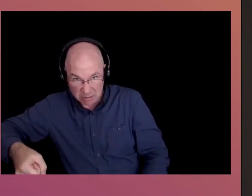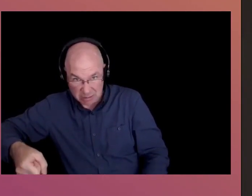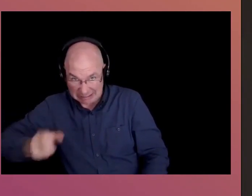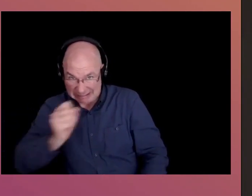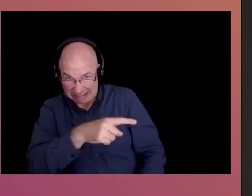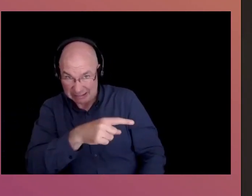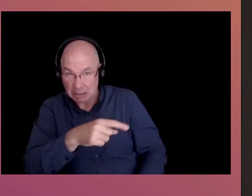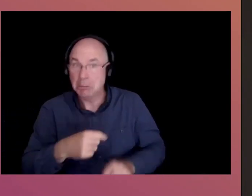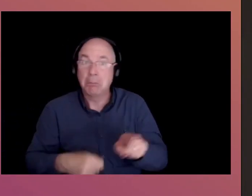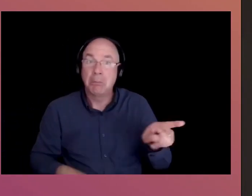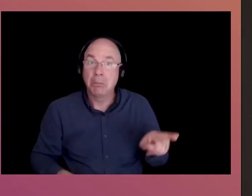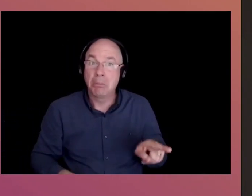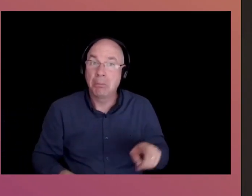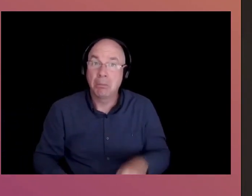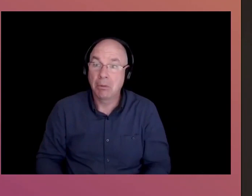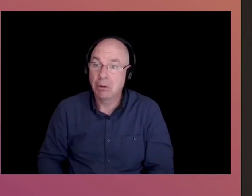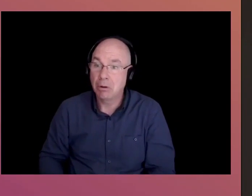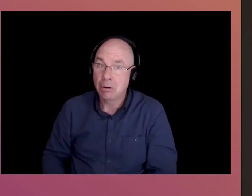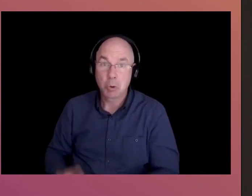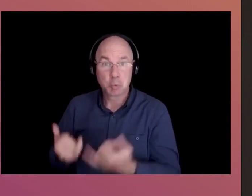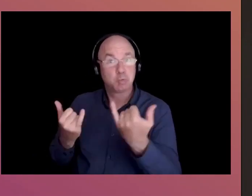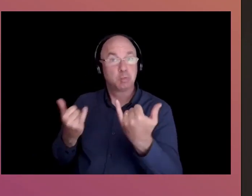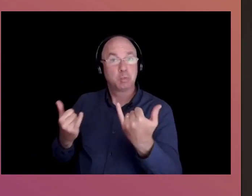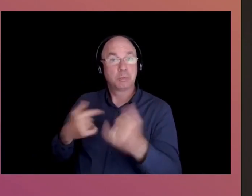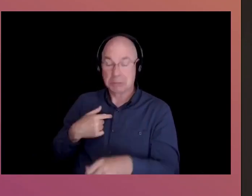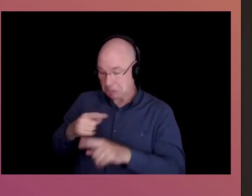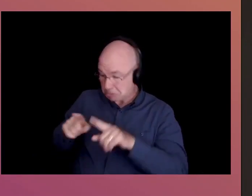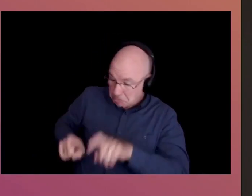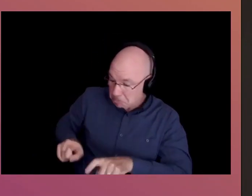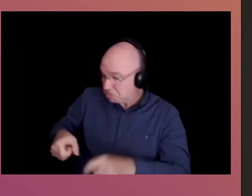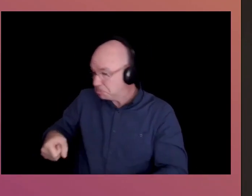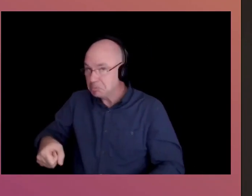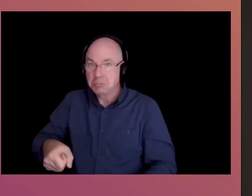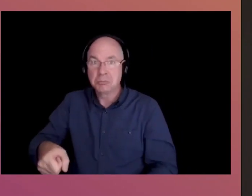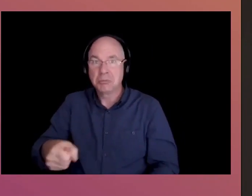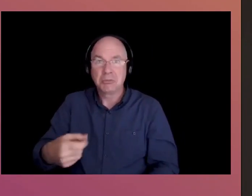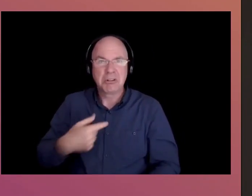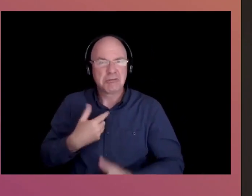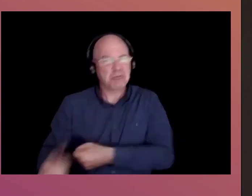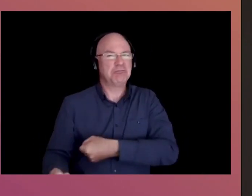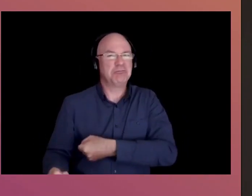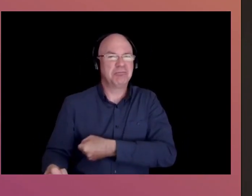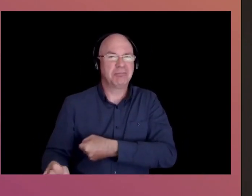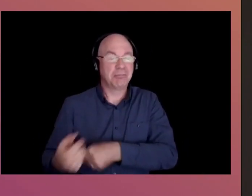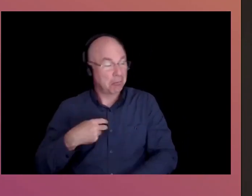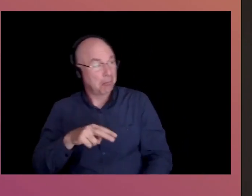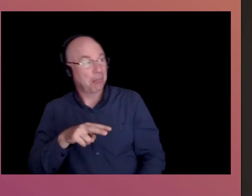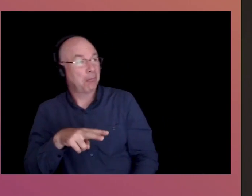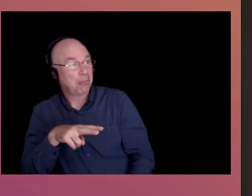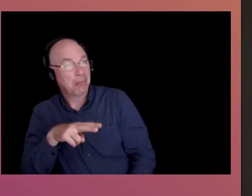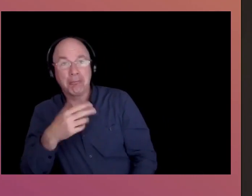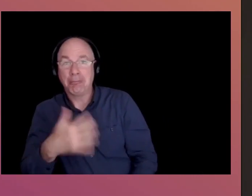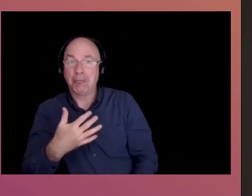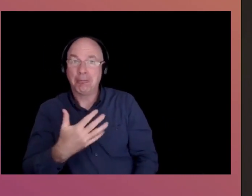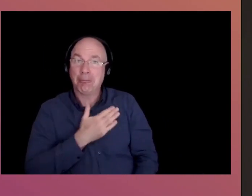said, today I tested with a suitcase and I could trust it. So I was very happy. I